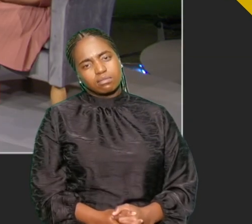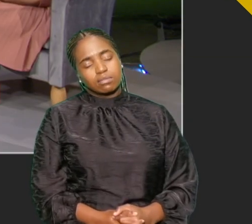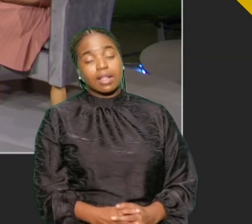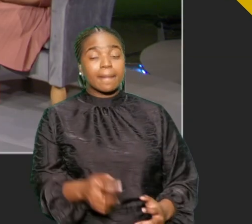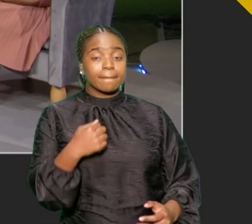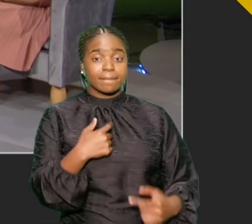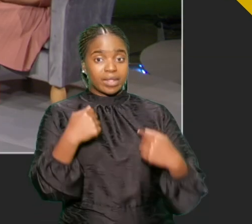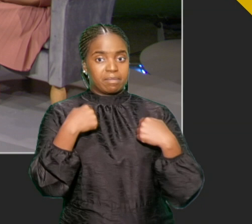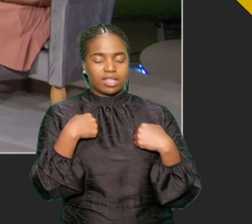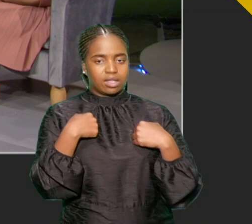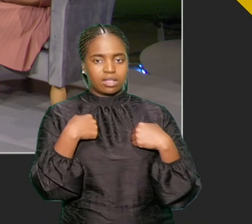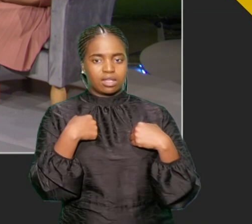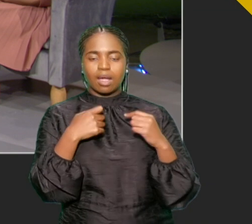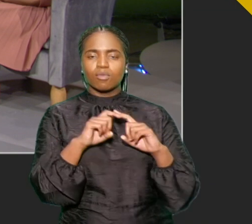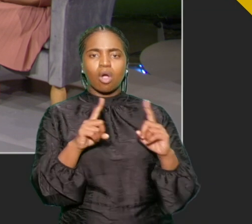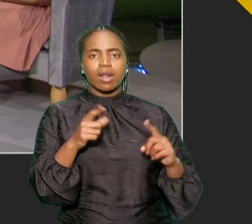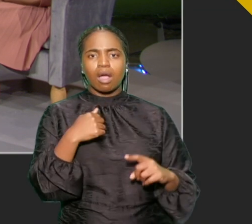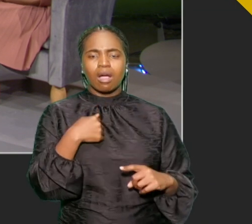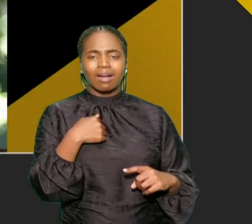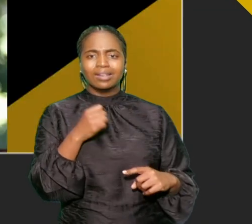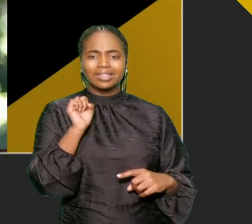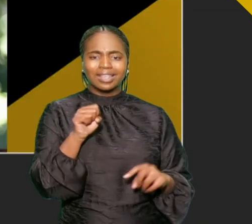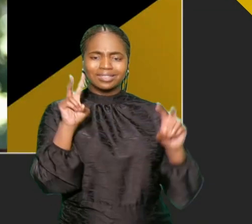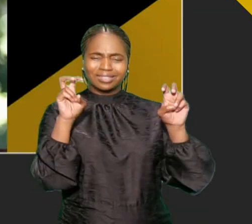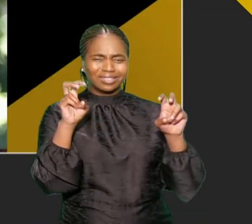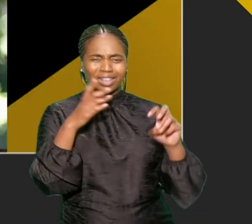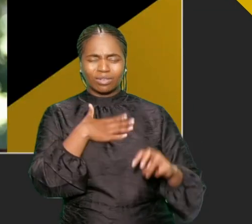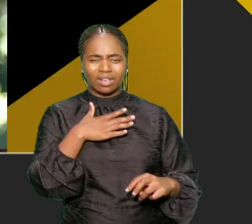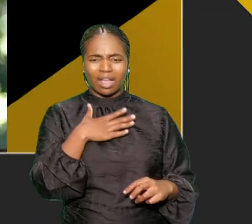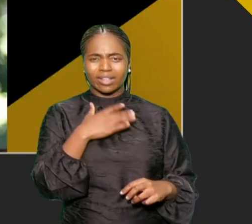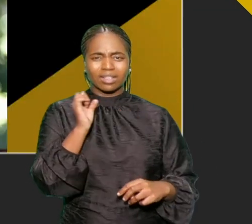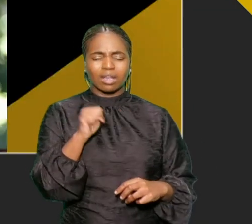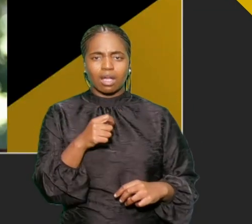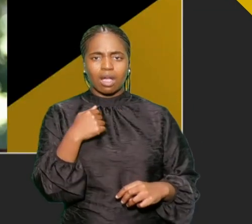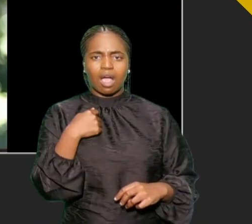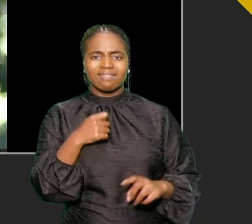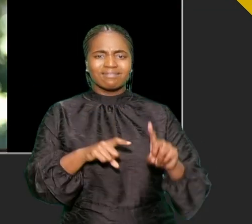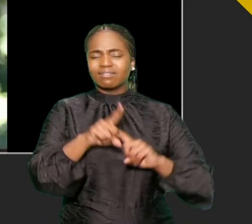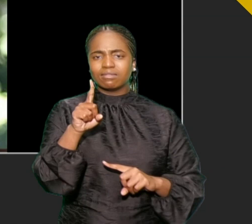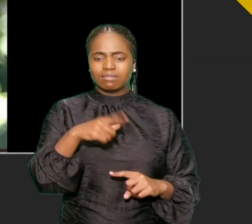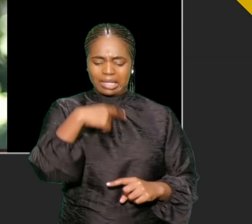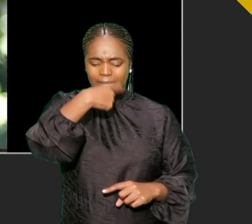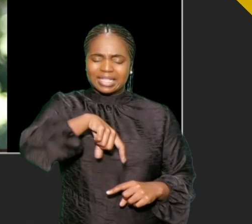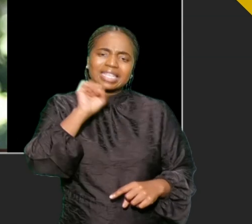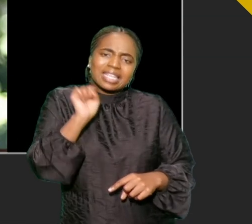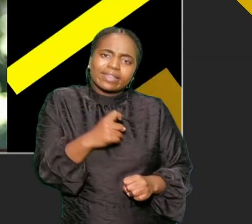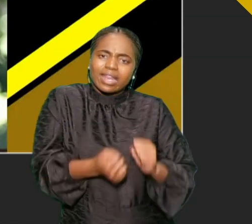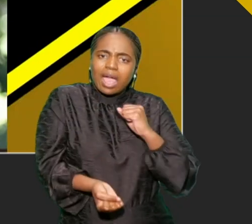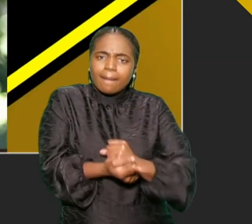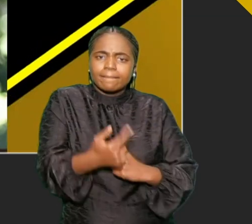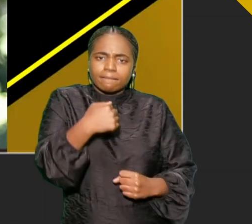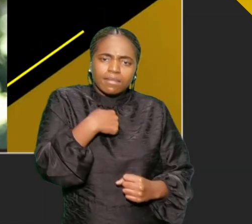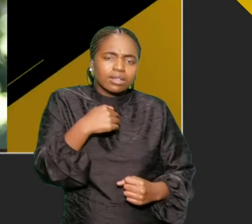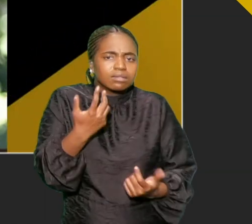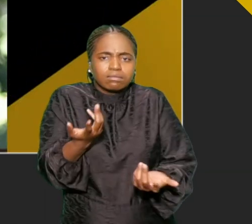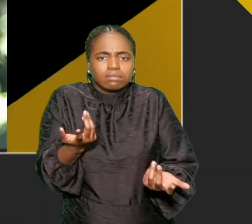people, I'm not a survivor, you know, even that title like Iradi, I'm not a survivor. I'm just somebody that, you know, that experienced